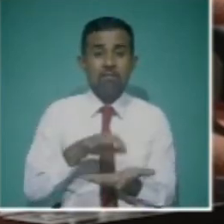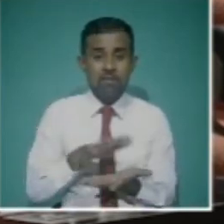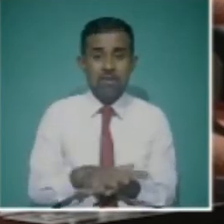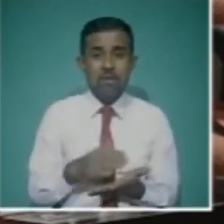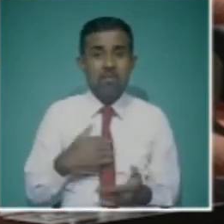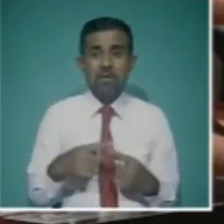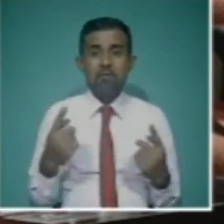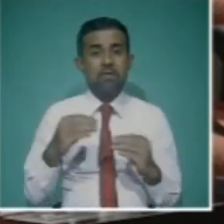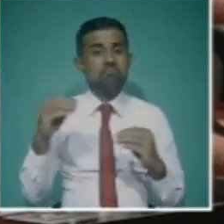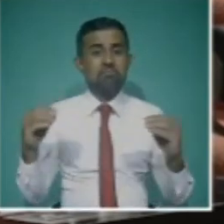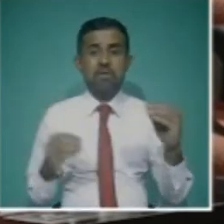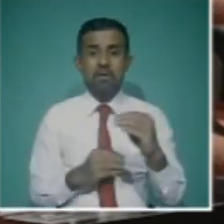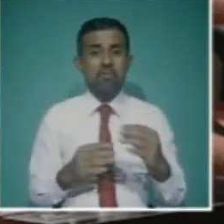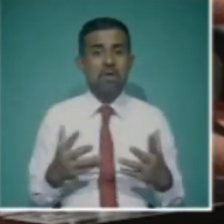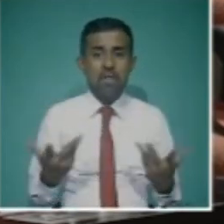We have no other choice.